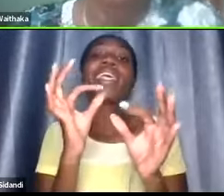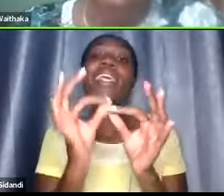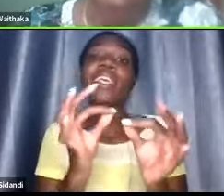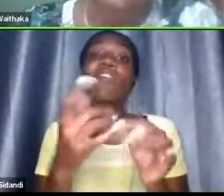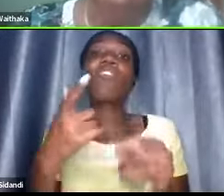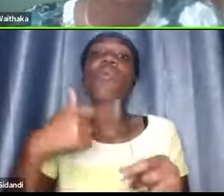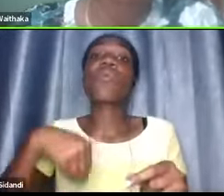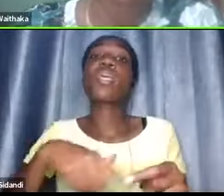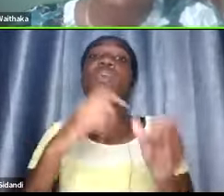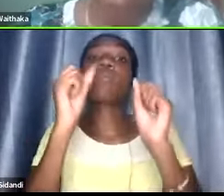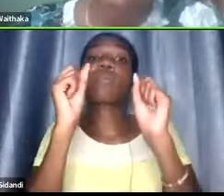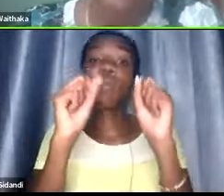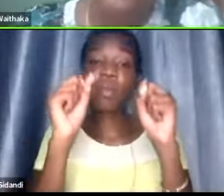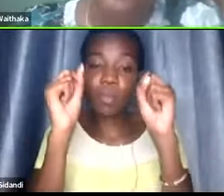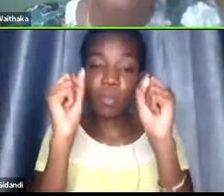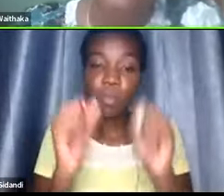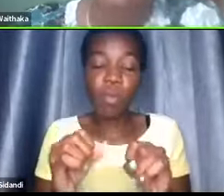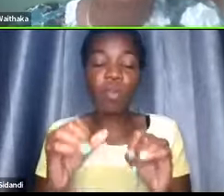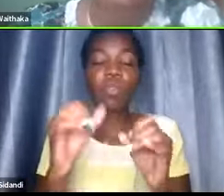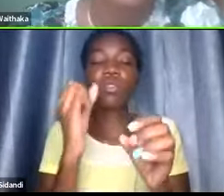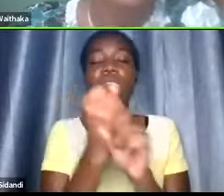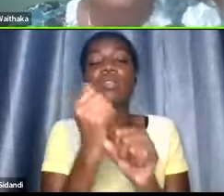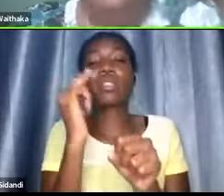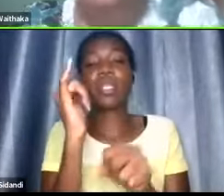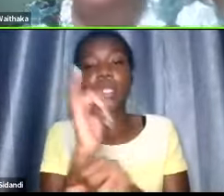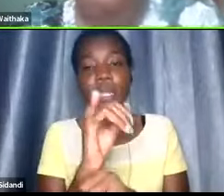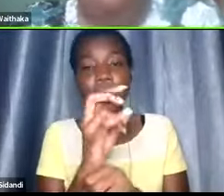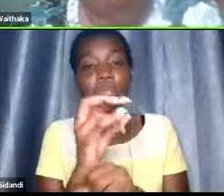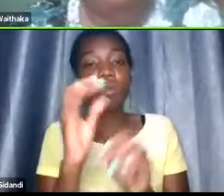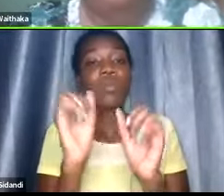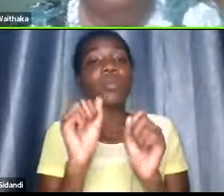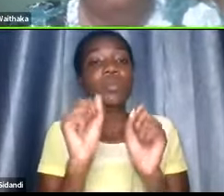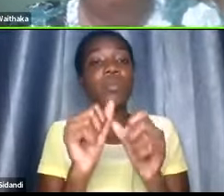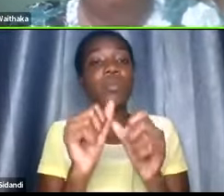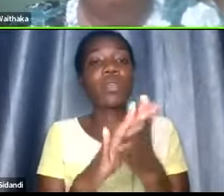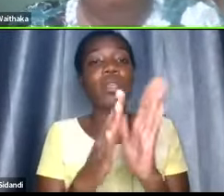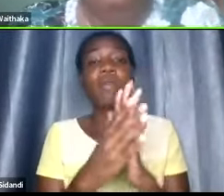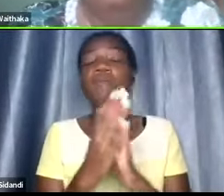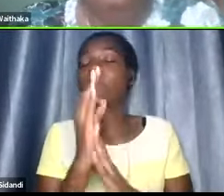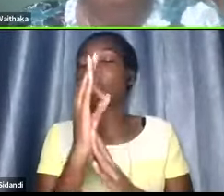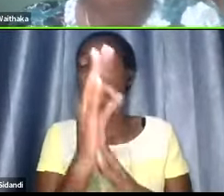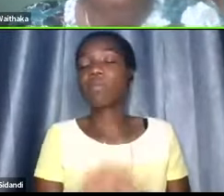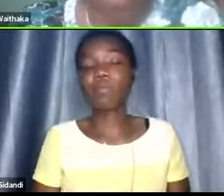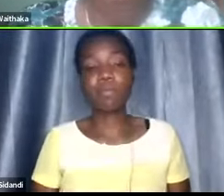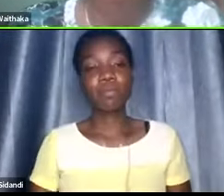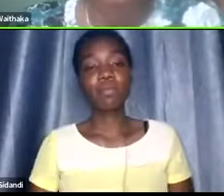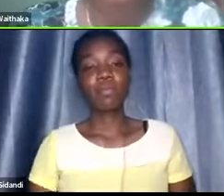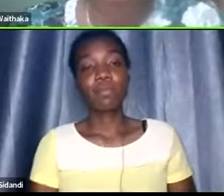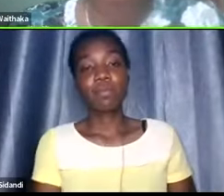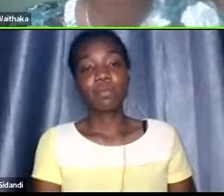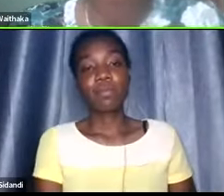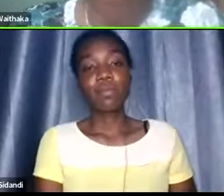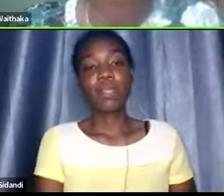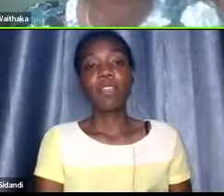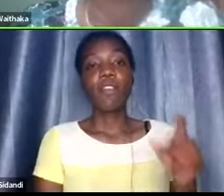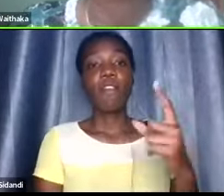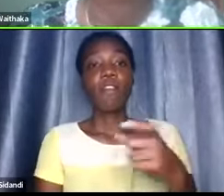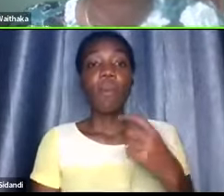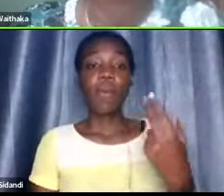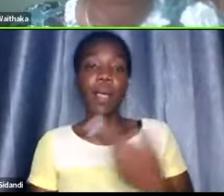to inculcate that and to do that, we can actually be very, very far. We can, from us parents, teachers, all